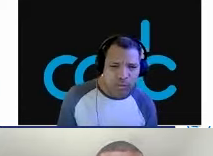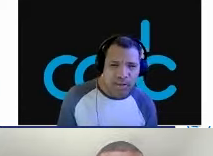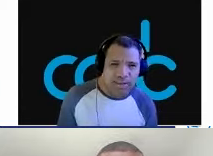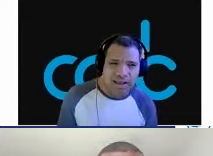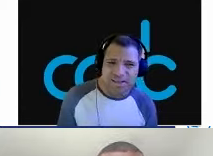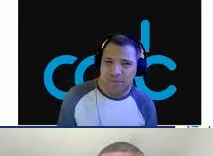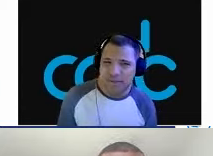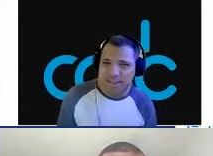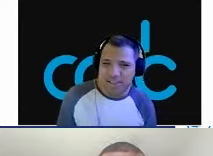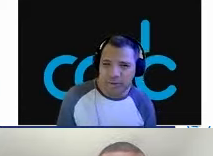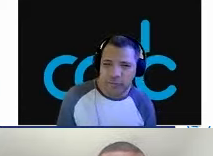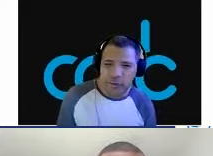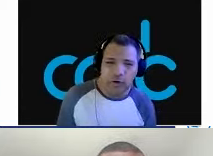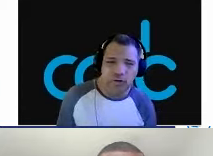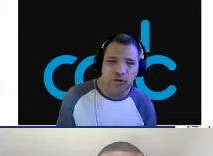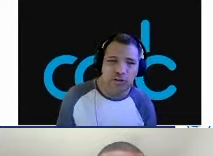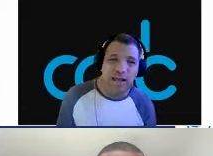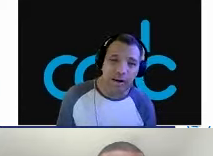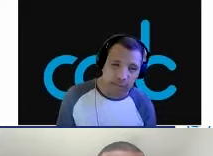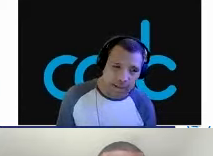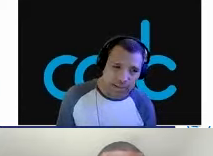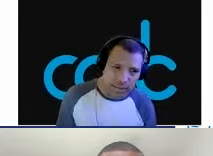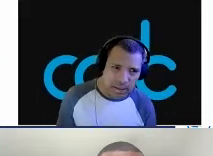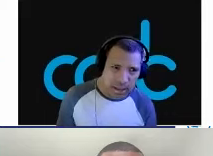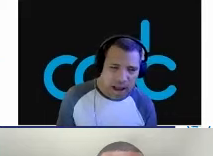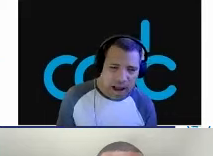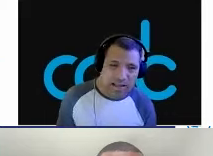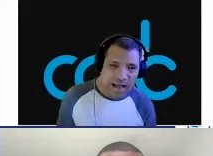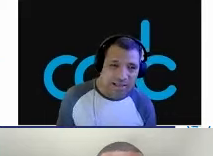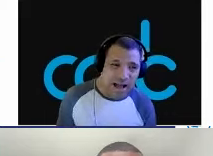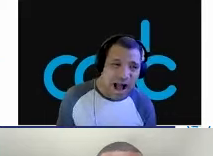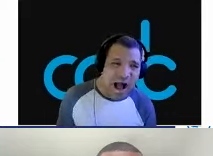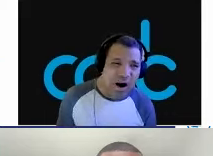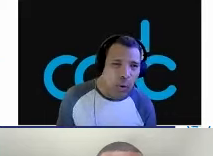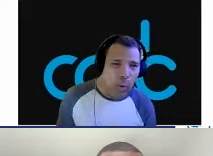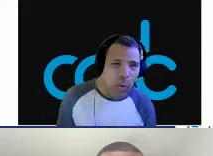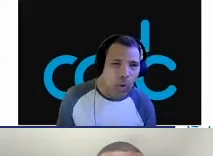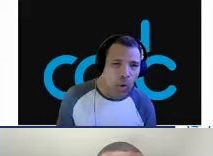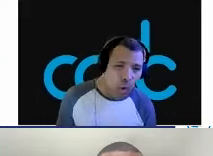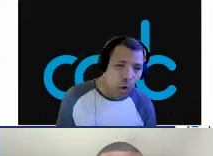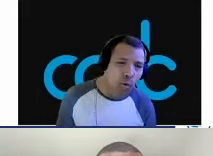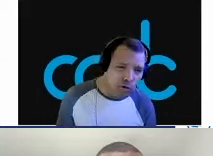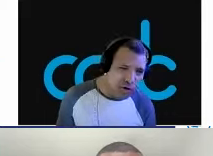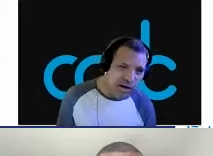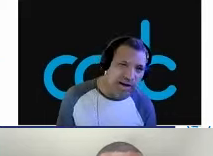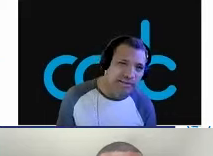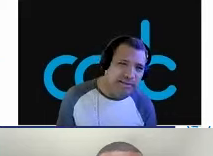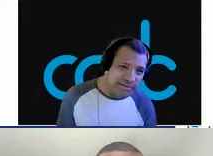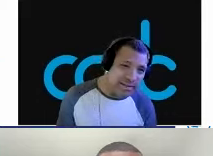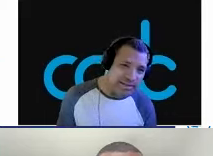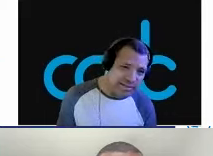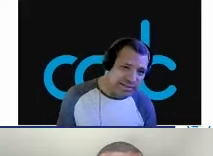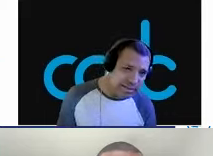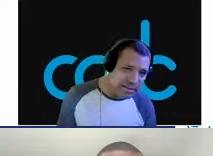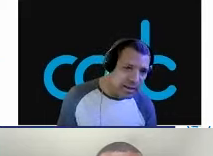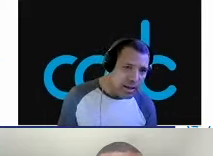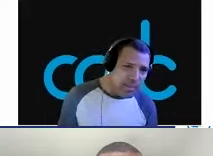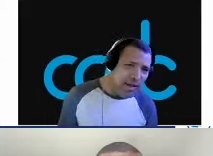What would be the expectation for us to data collect, and how, who will do it,